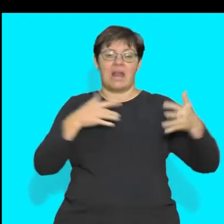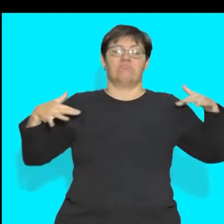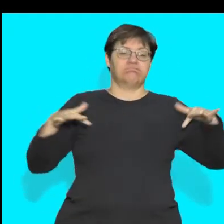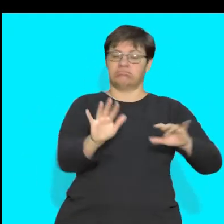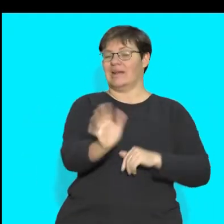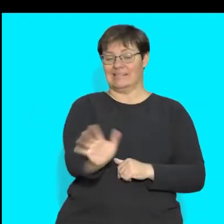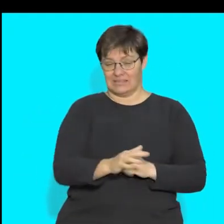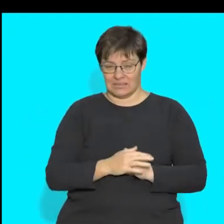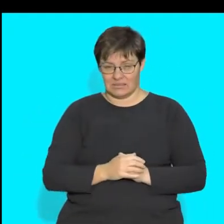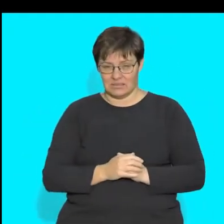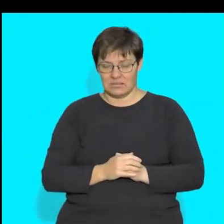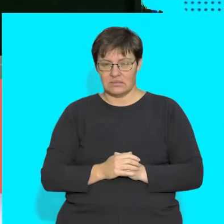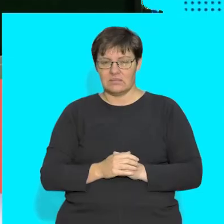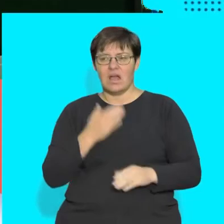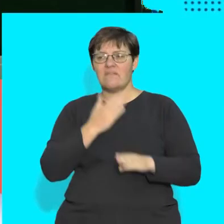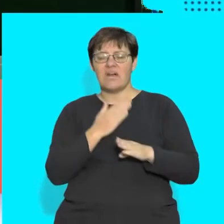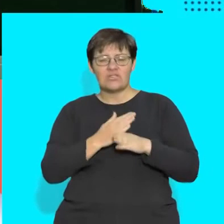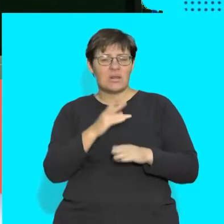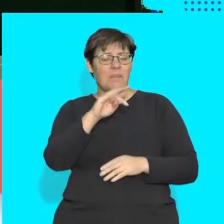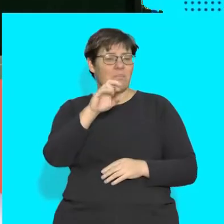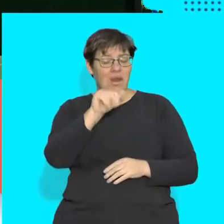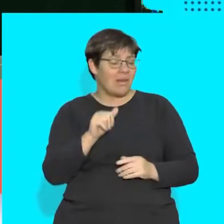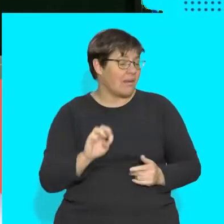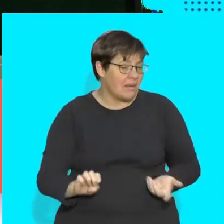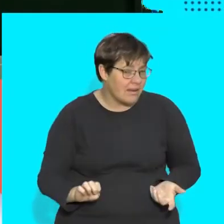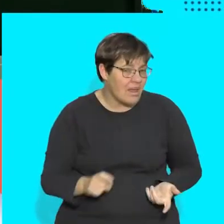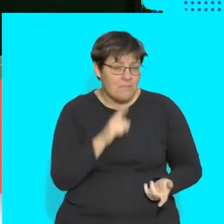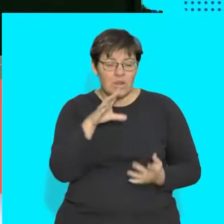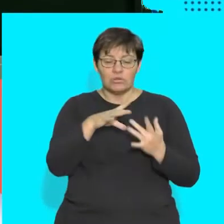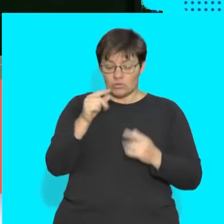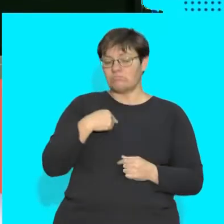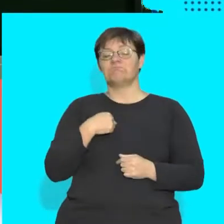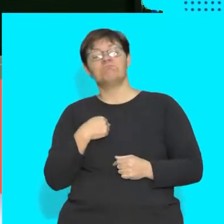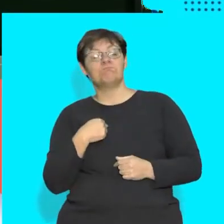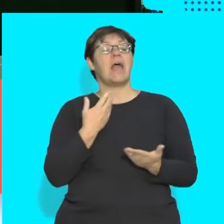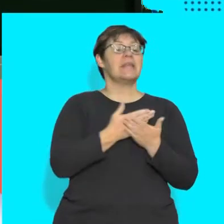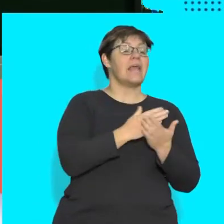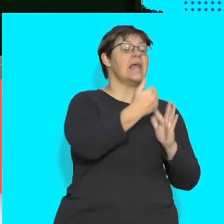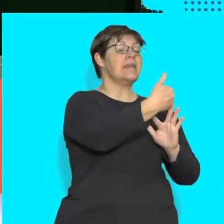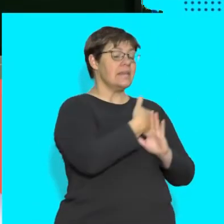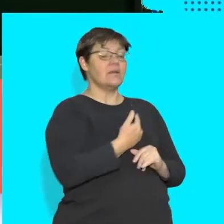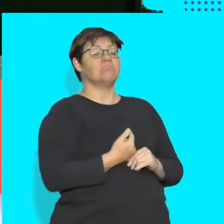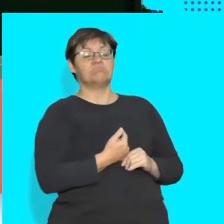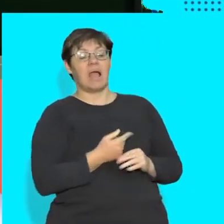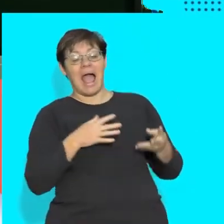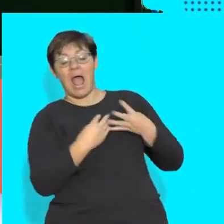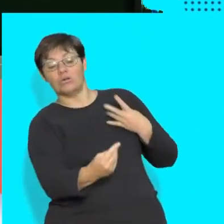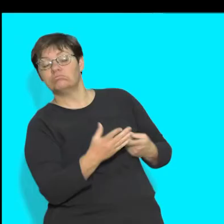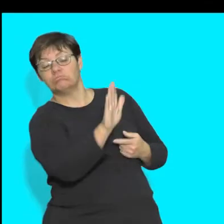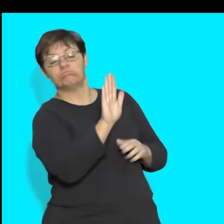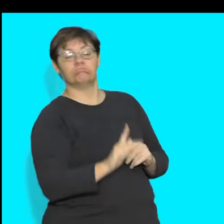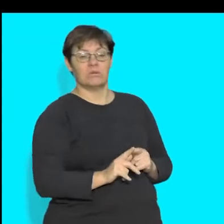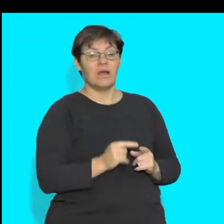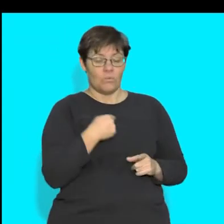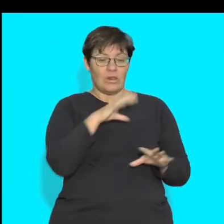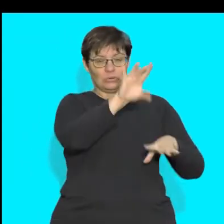is the function of the cell membrane? It's going to choose what comes in and out, selectively permeable. That's very important